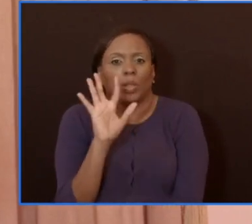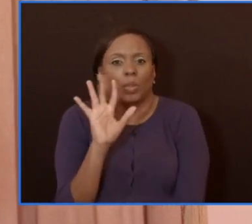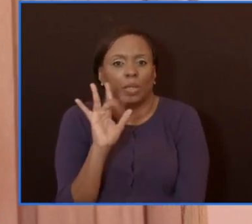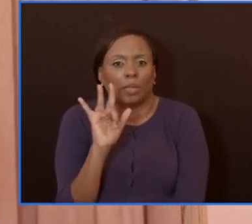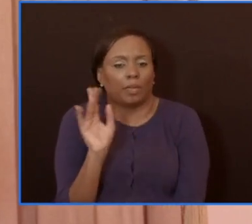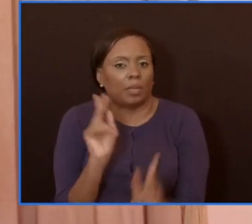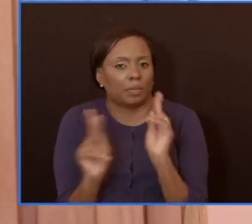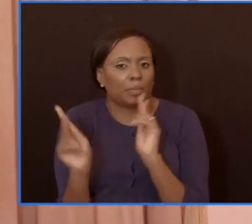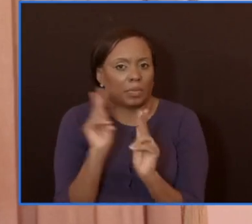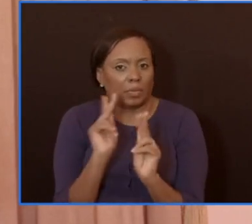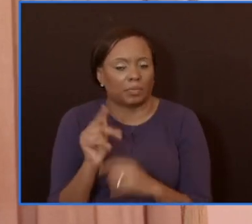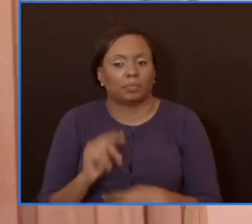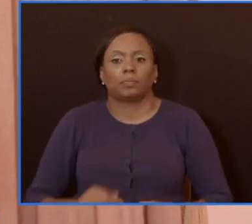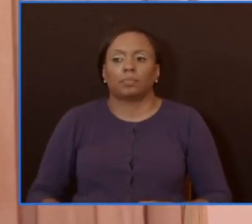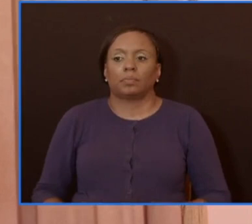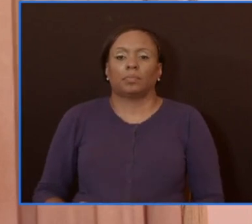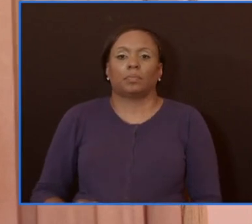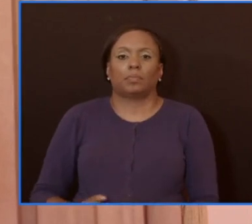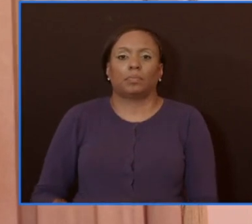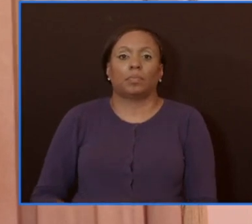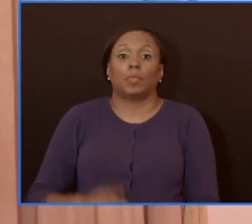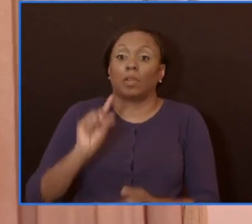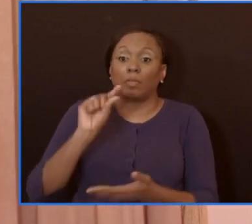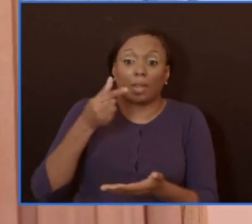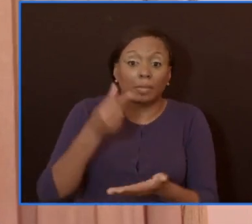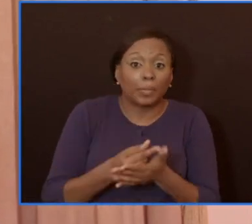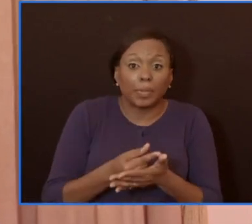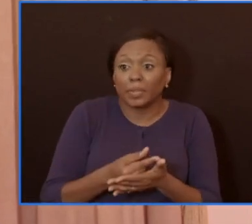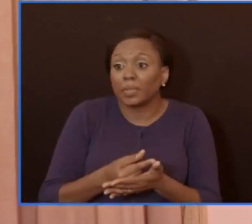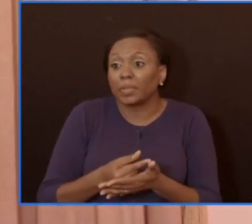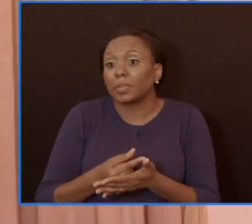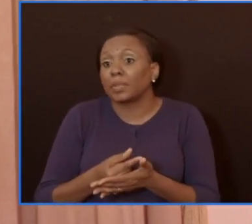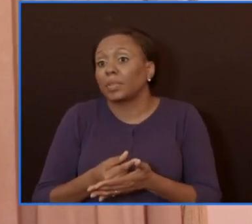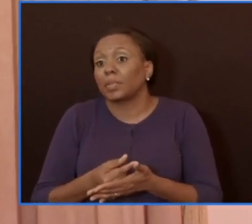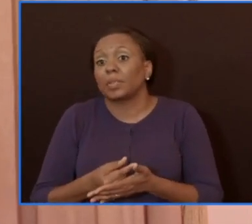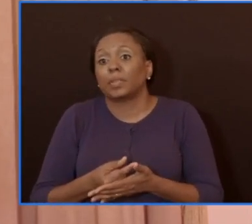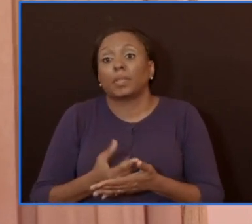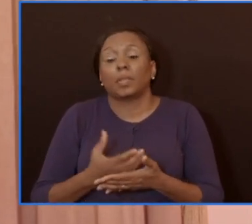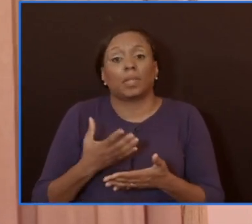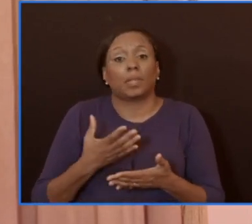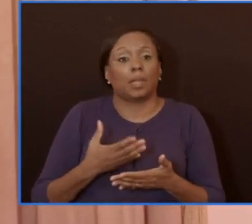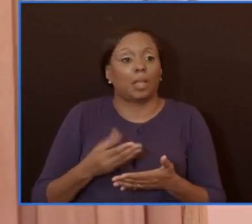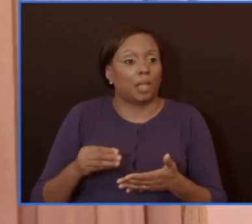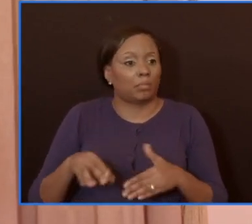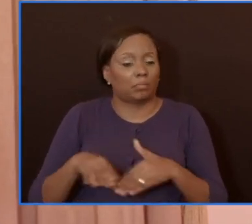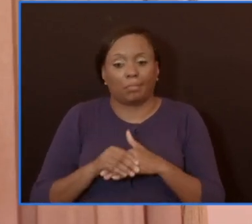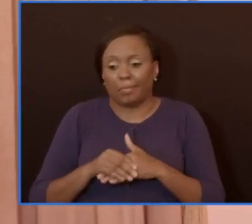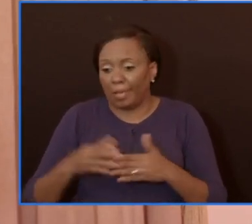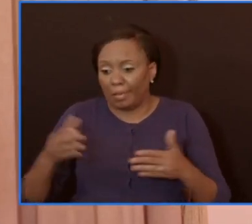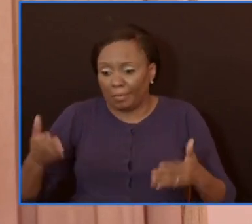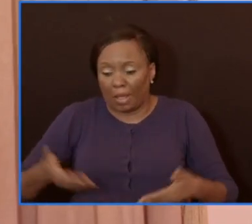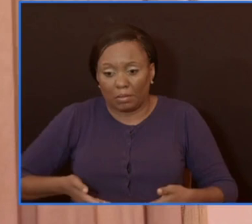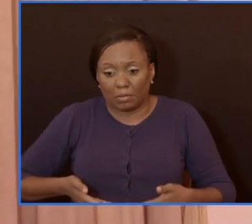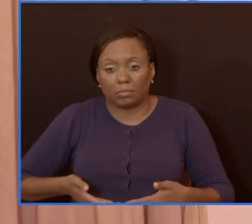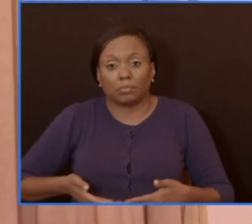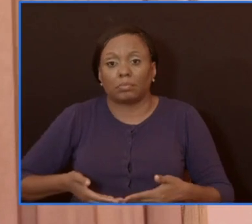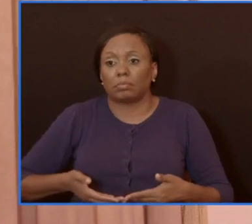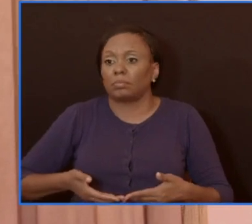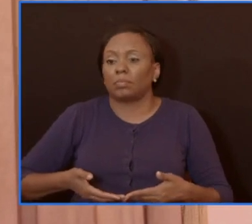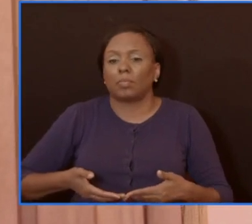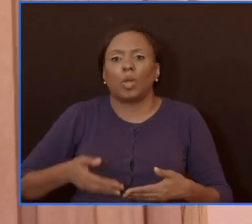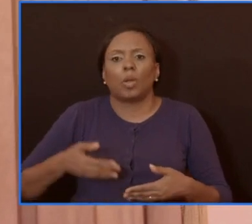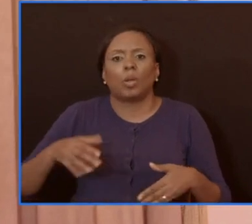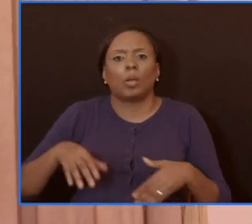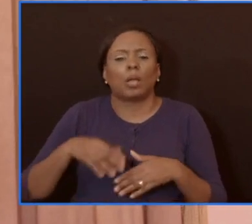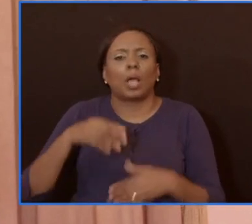persons. Graduations and receptions will be prohibited for now. This is not forever, and I've already been informed